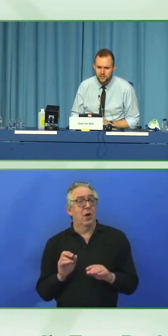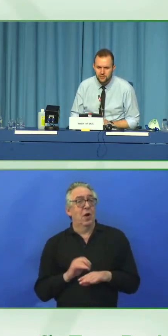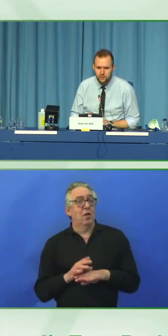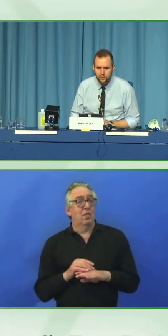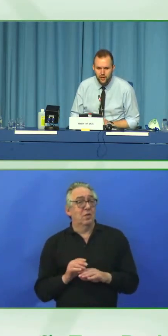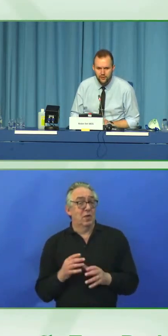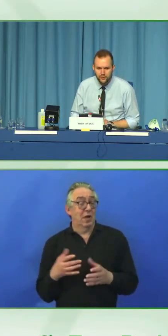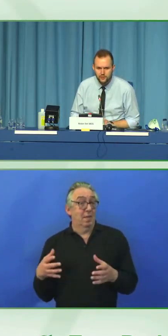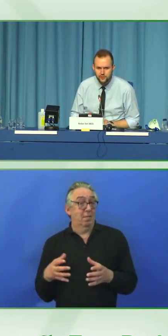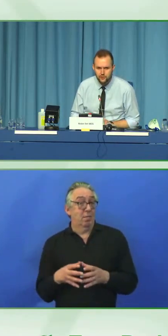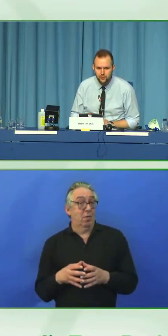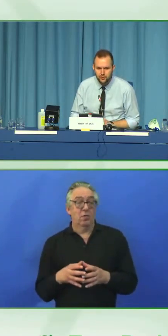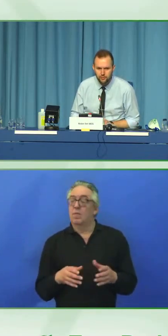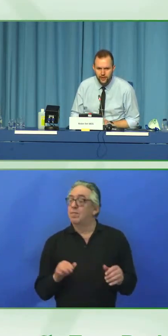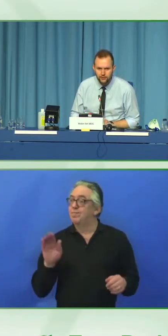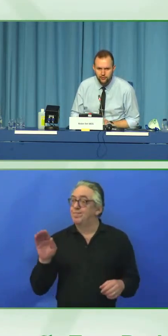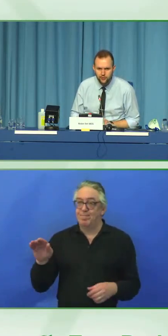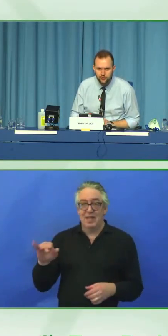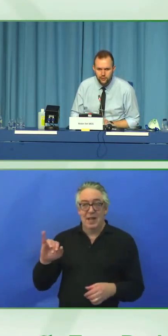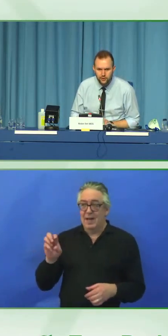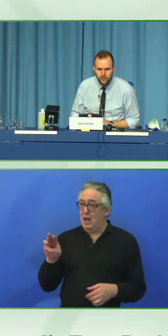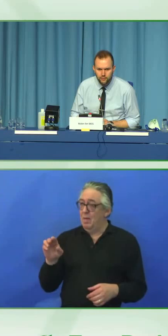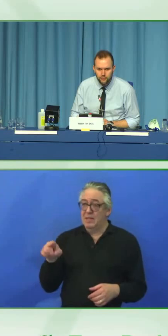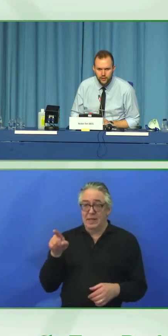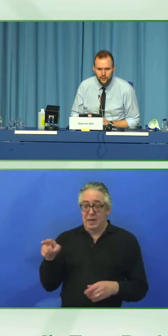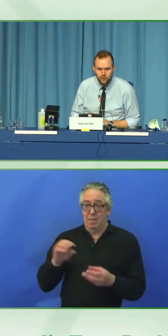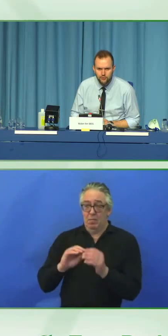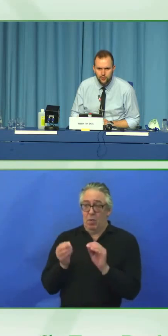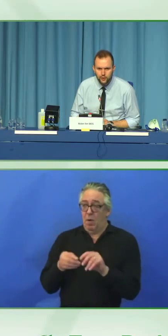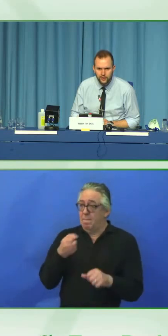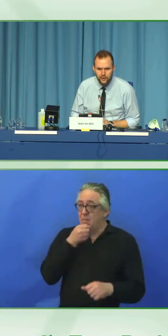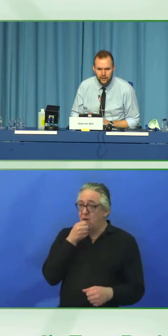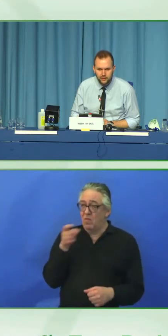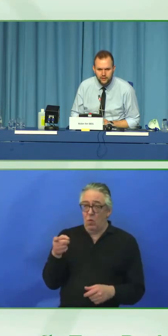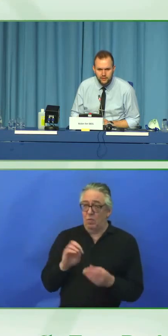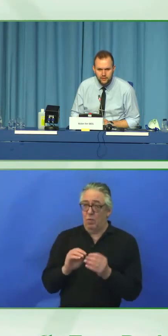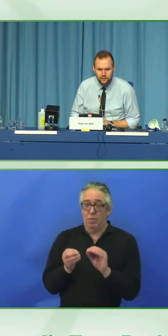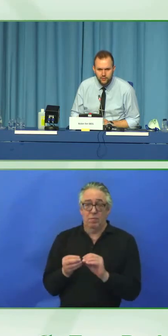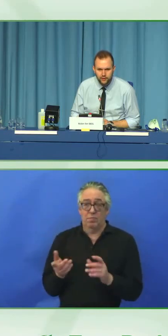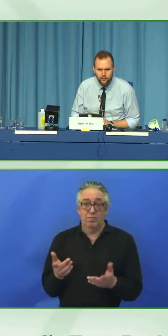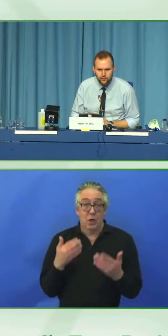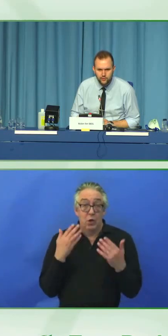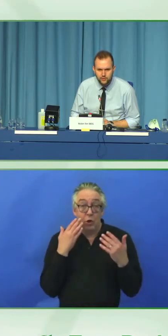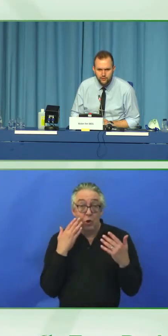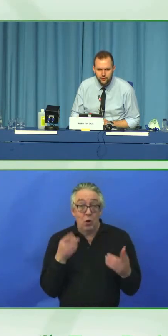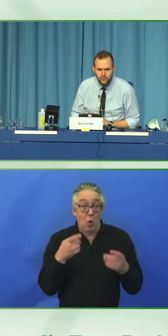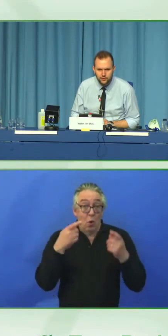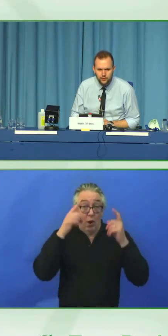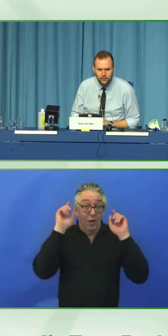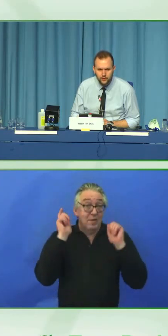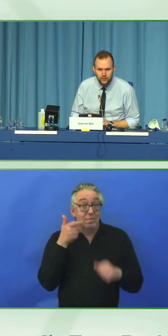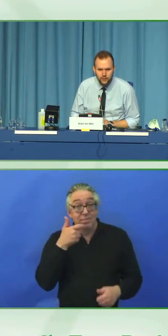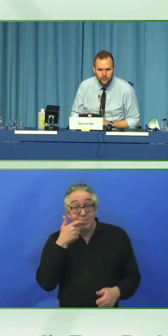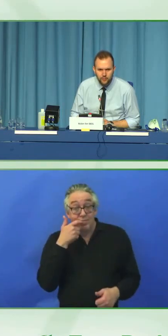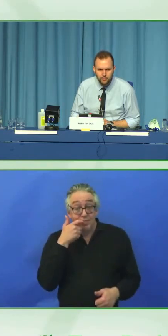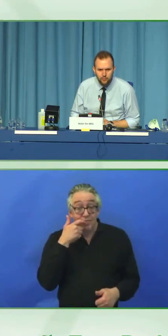James, it seems that we're having an issue with your microphone. I don't know if you're wearing headless microphones. If you